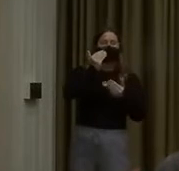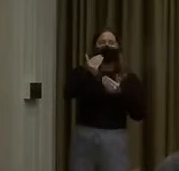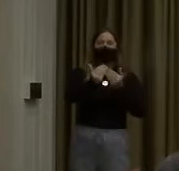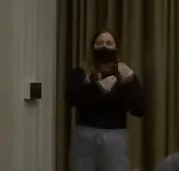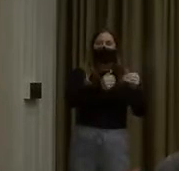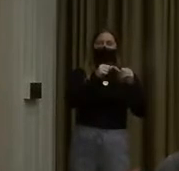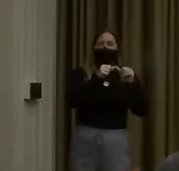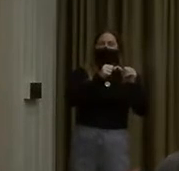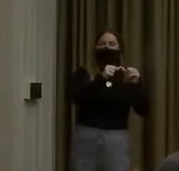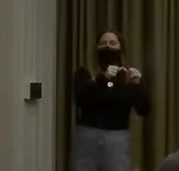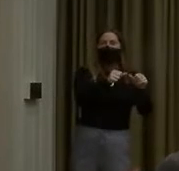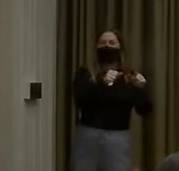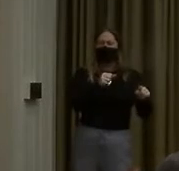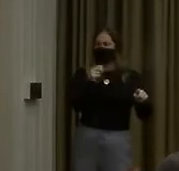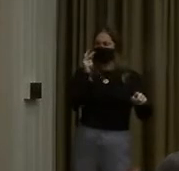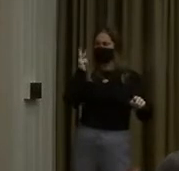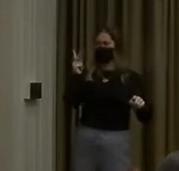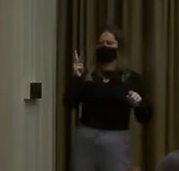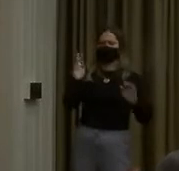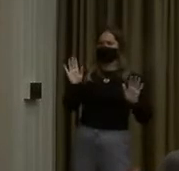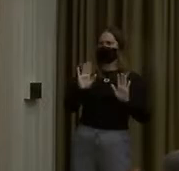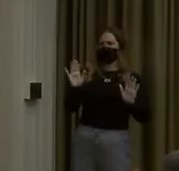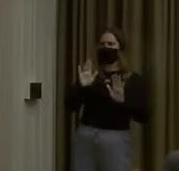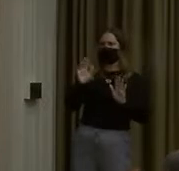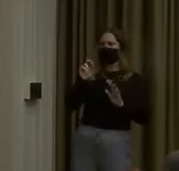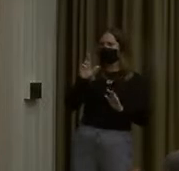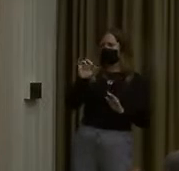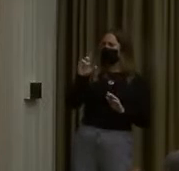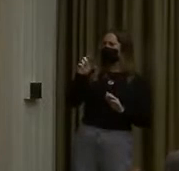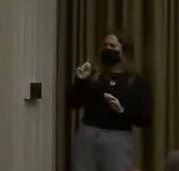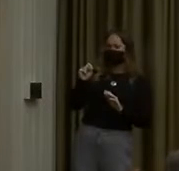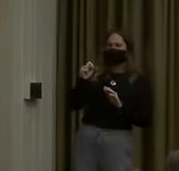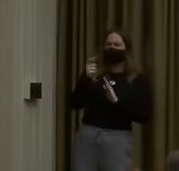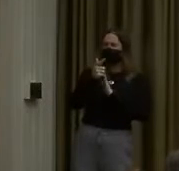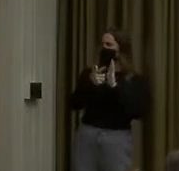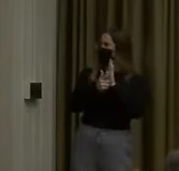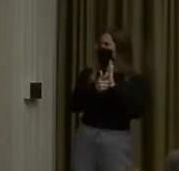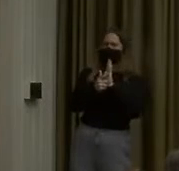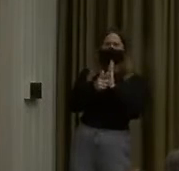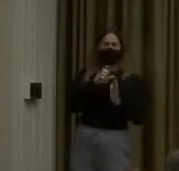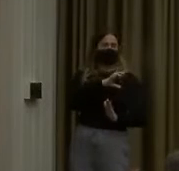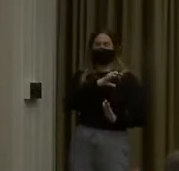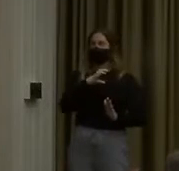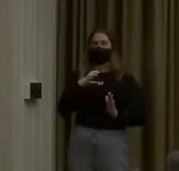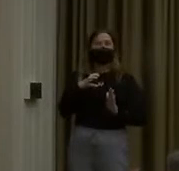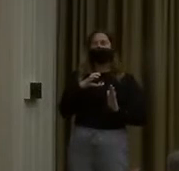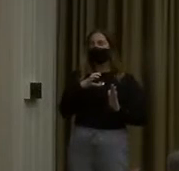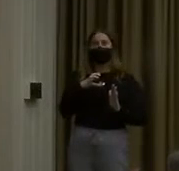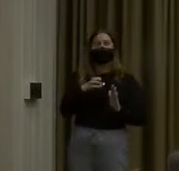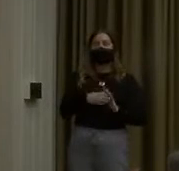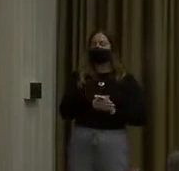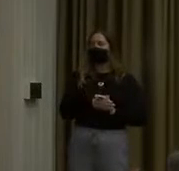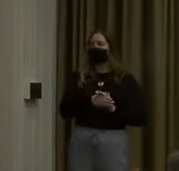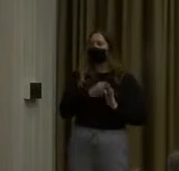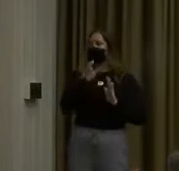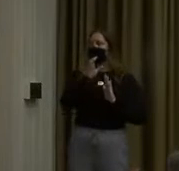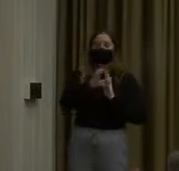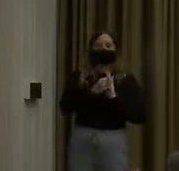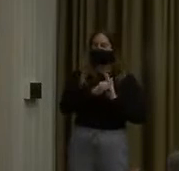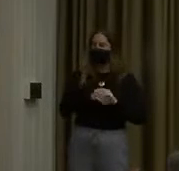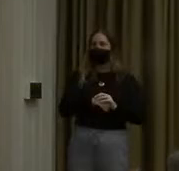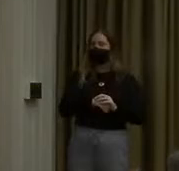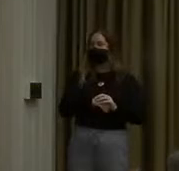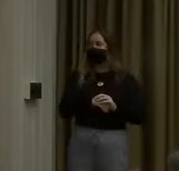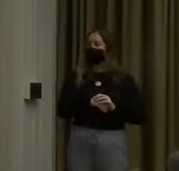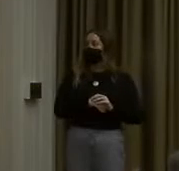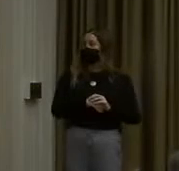these explicitly racist laws are unconstitutional. And the Supreme